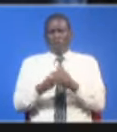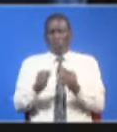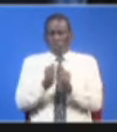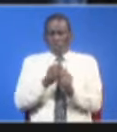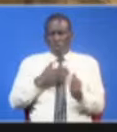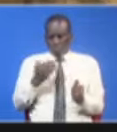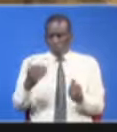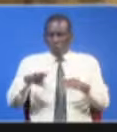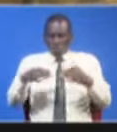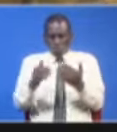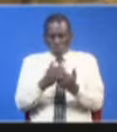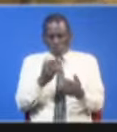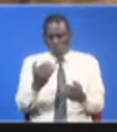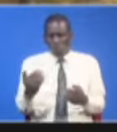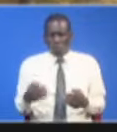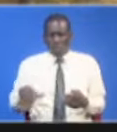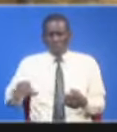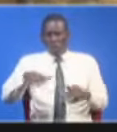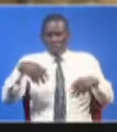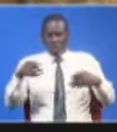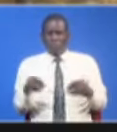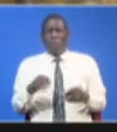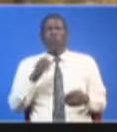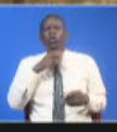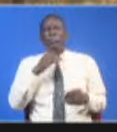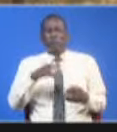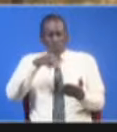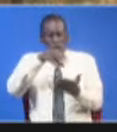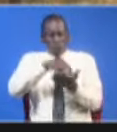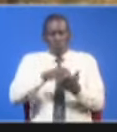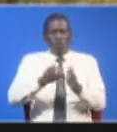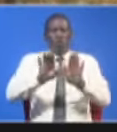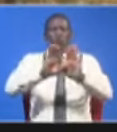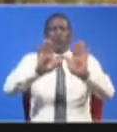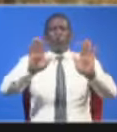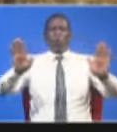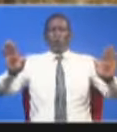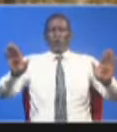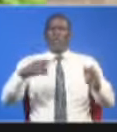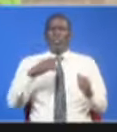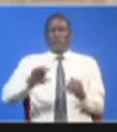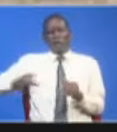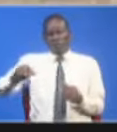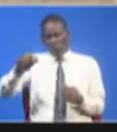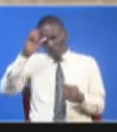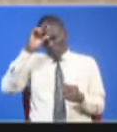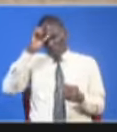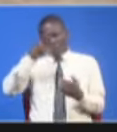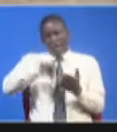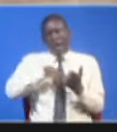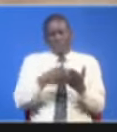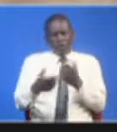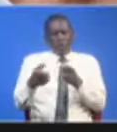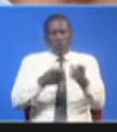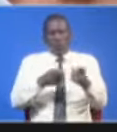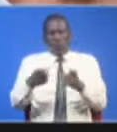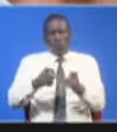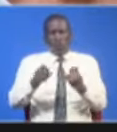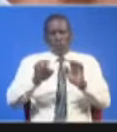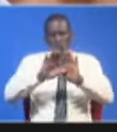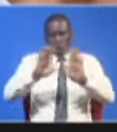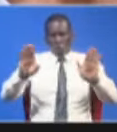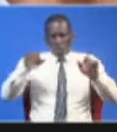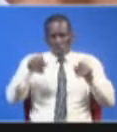vile nitawalea. The residents decried of the state of the wall, saying that the county had failed in regulating such a wall. Ni jambo